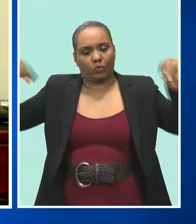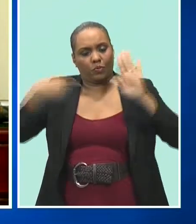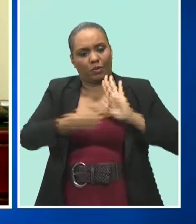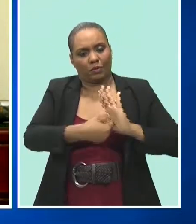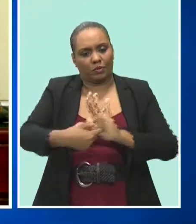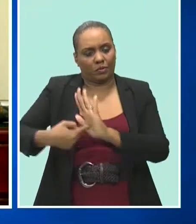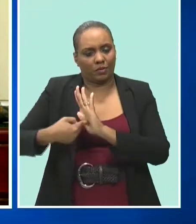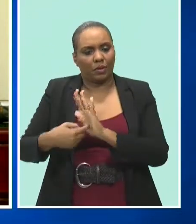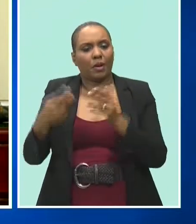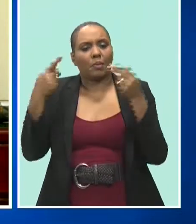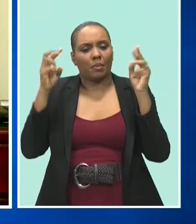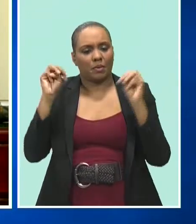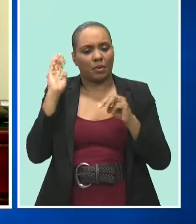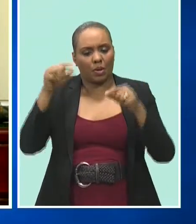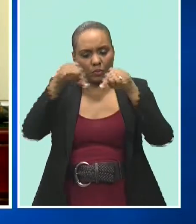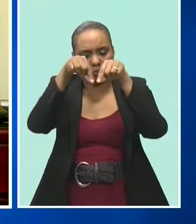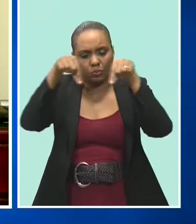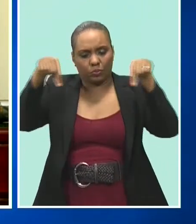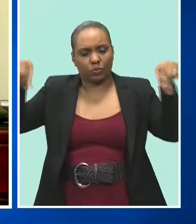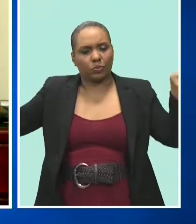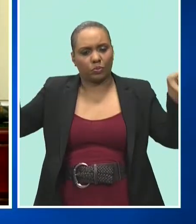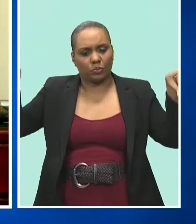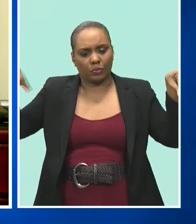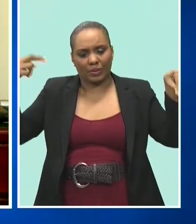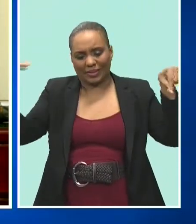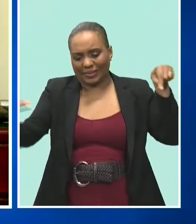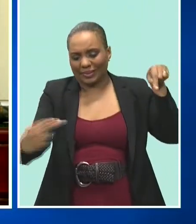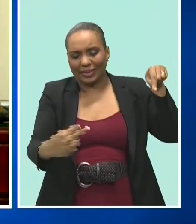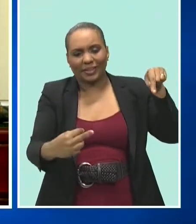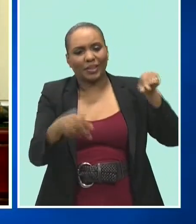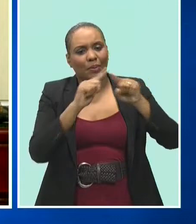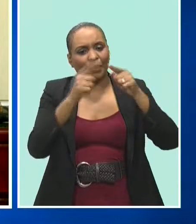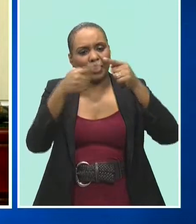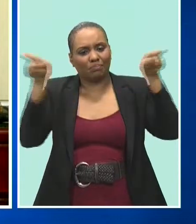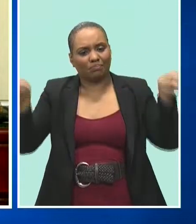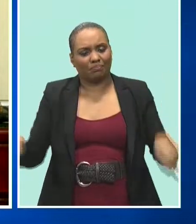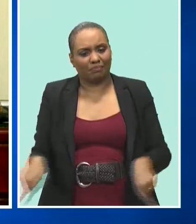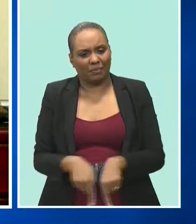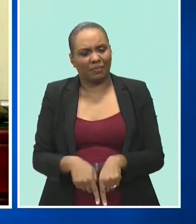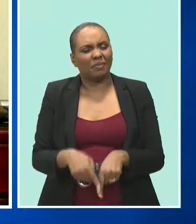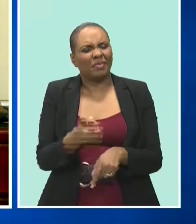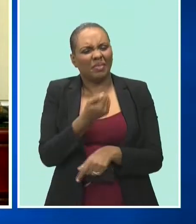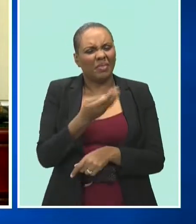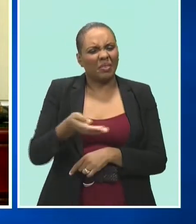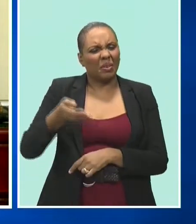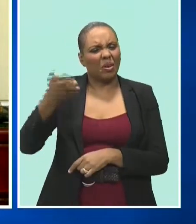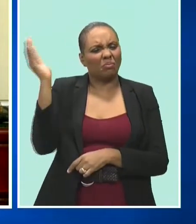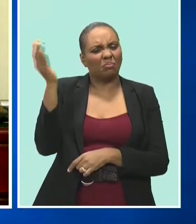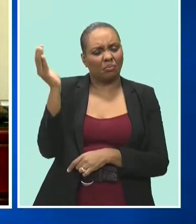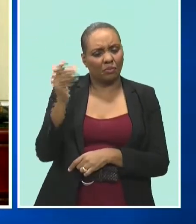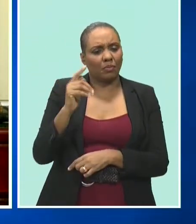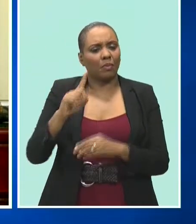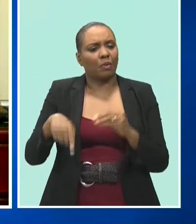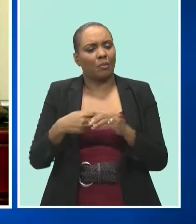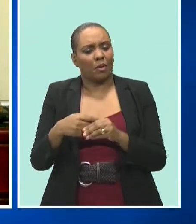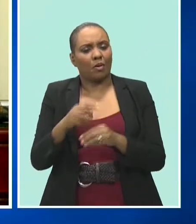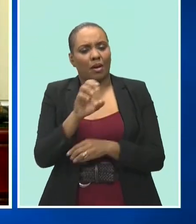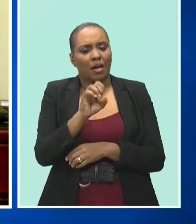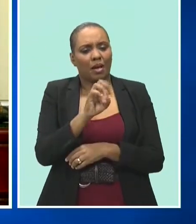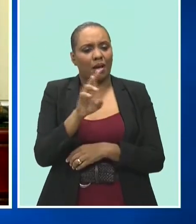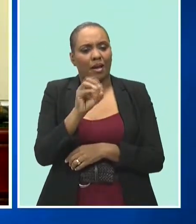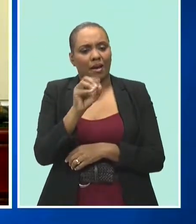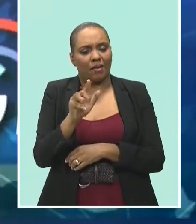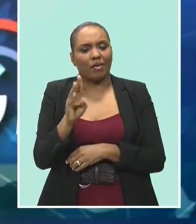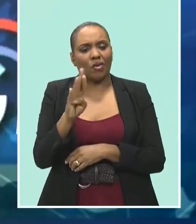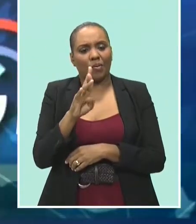Motley. Of course, there will be a few speeches and so on, in recognition of the work that he would